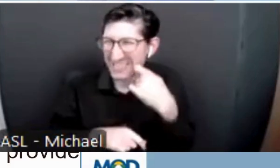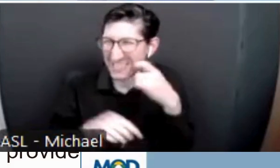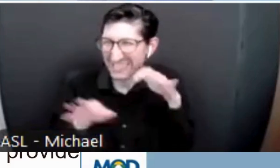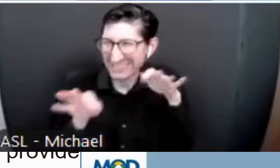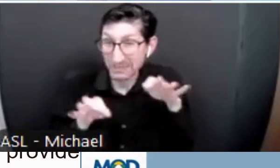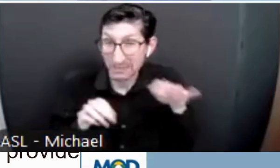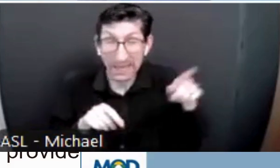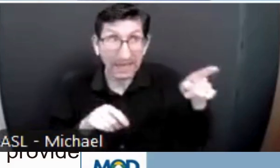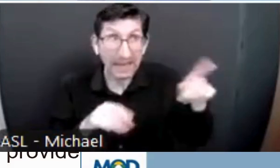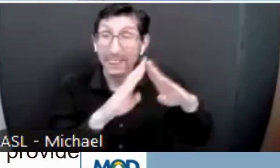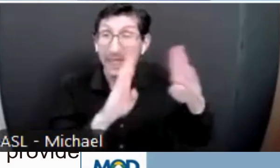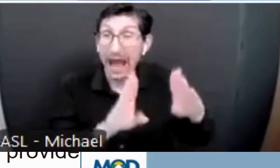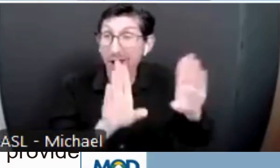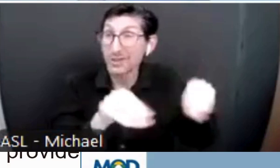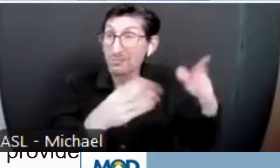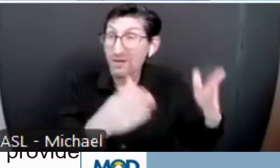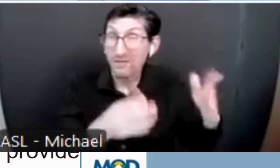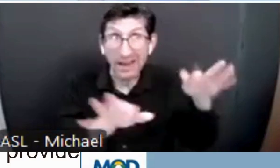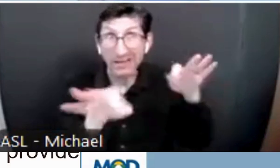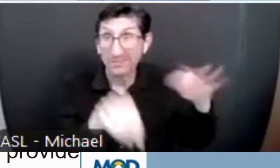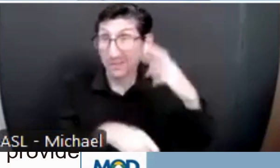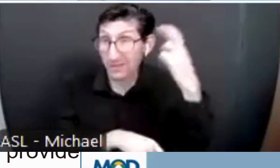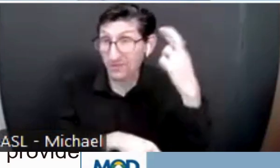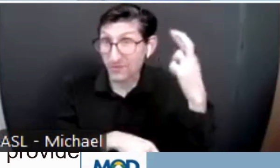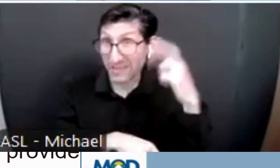provider even tell you why they denied the request?